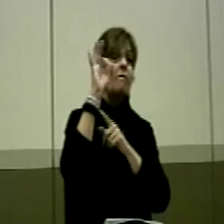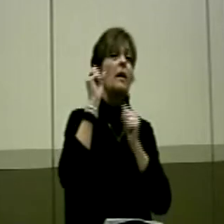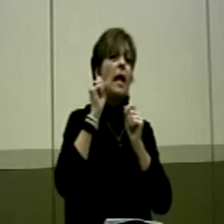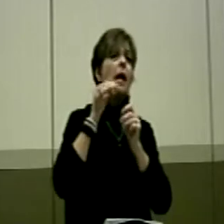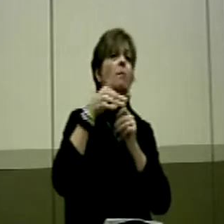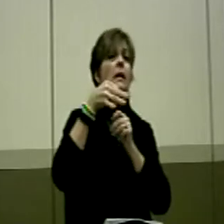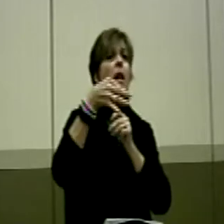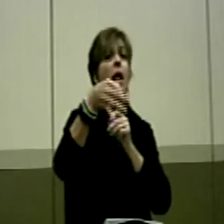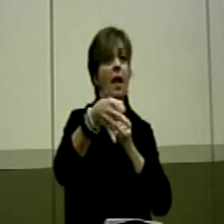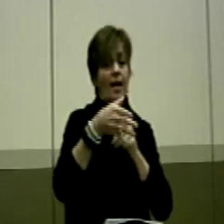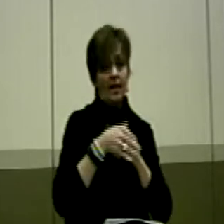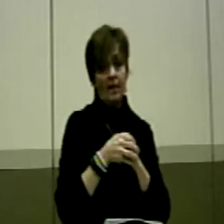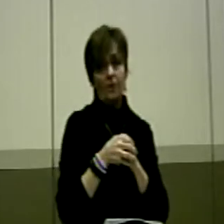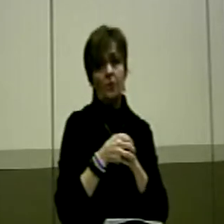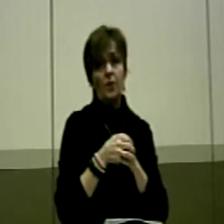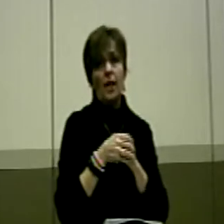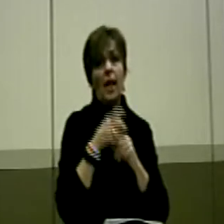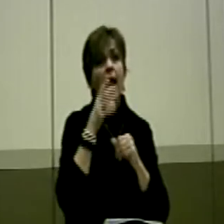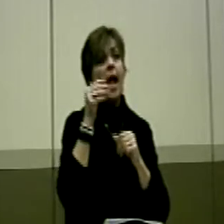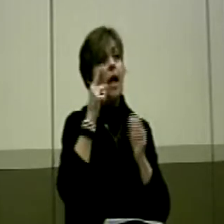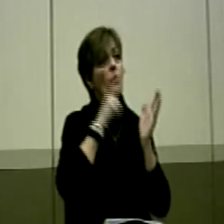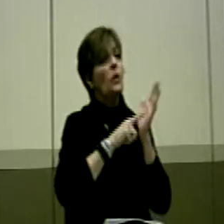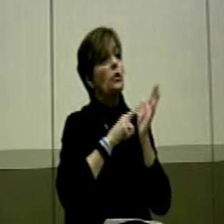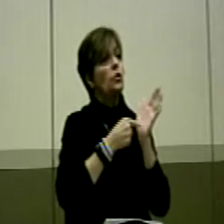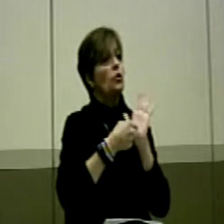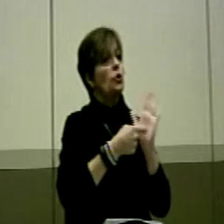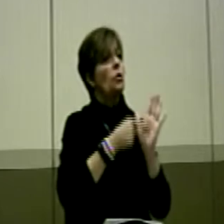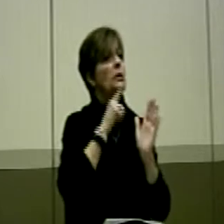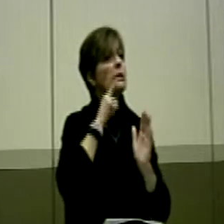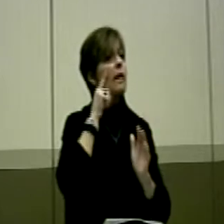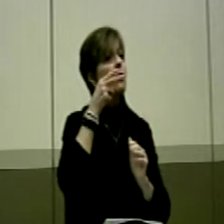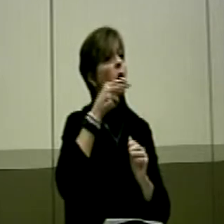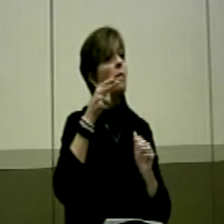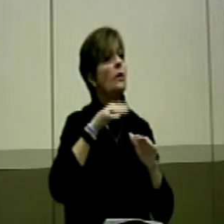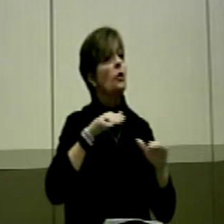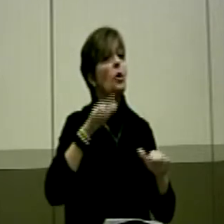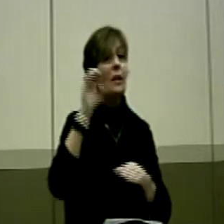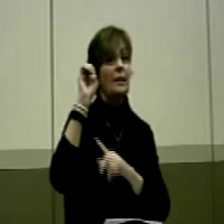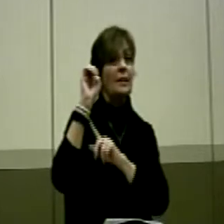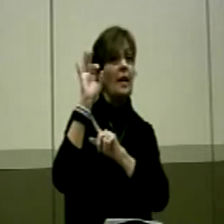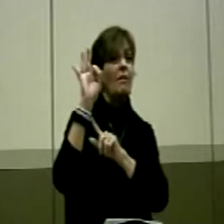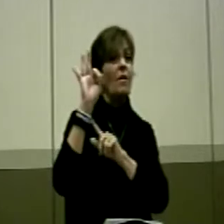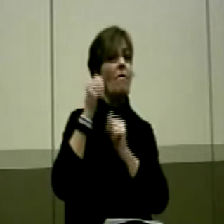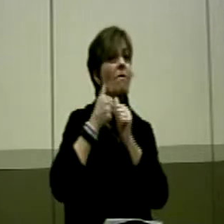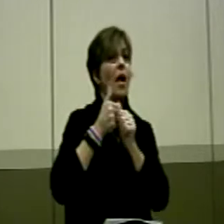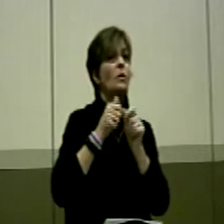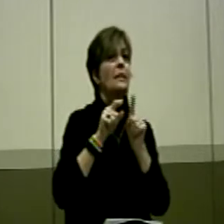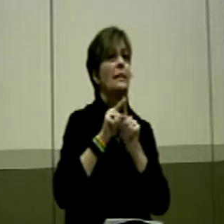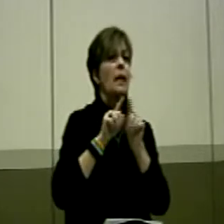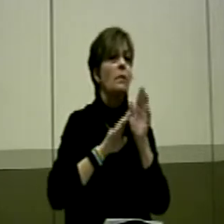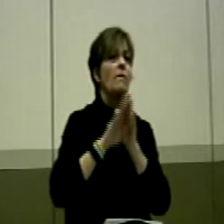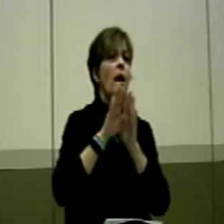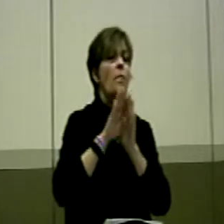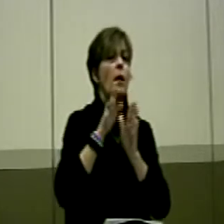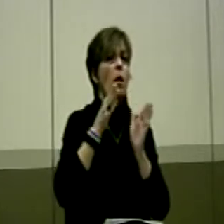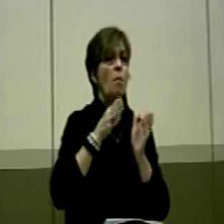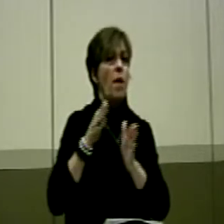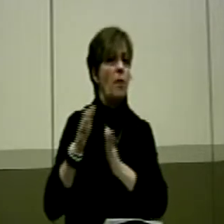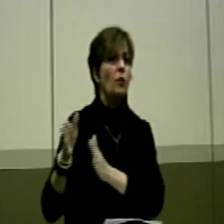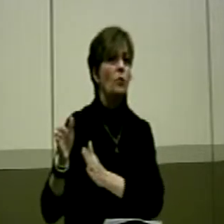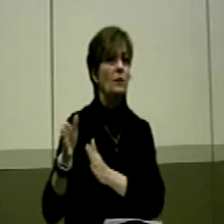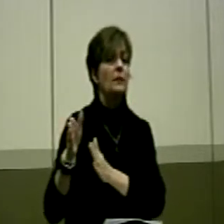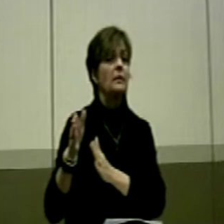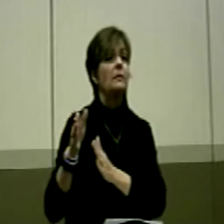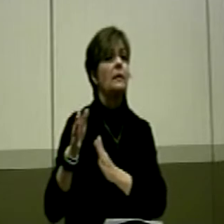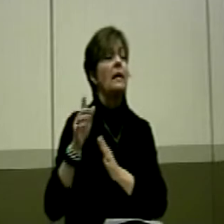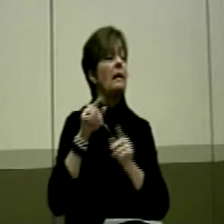been research to show that the deaf, hard of hearing children's executive functioning can follow the same developmental patterns as hearing kids if you have that early access